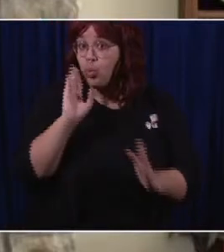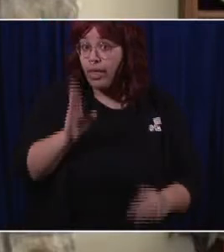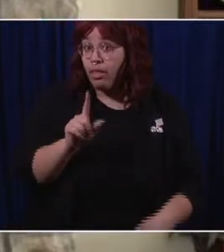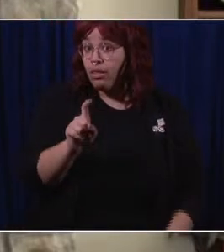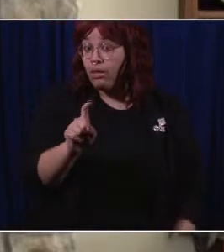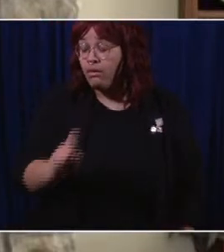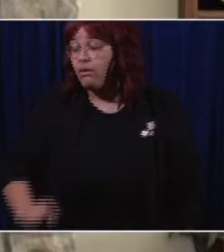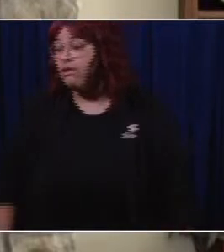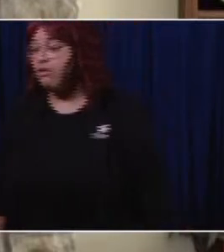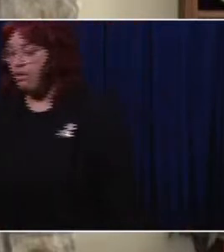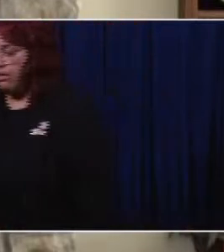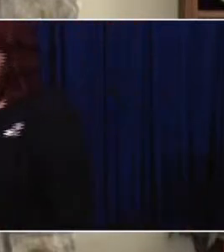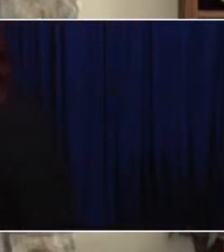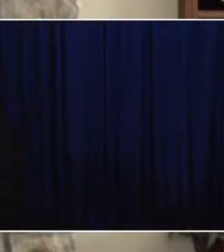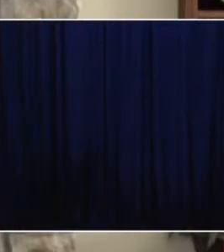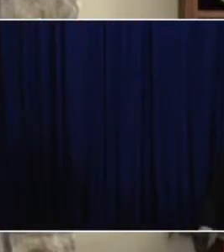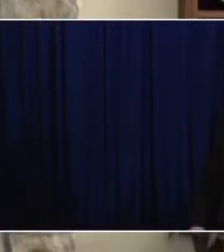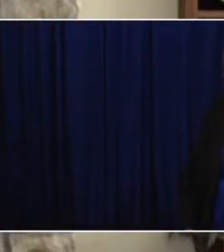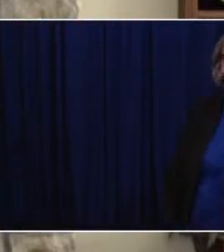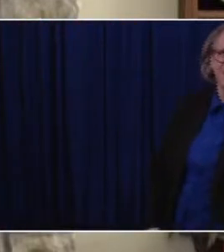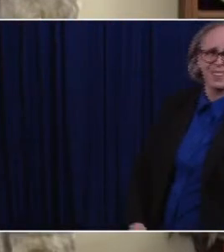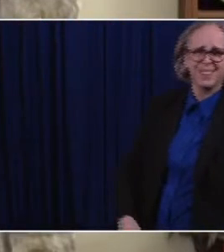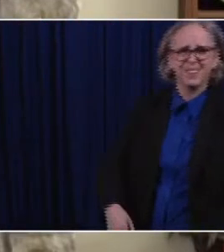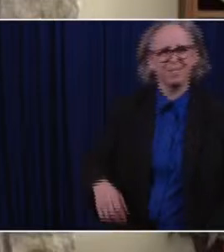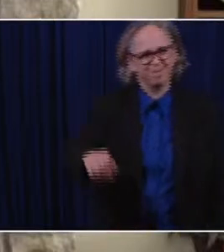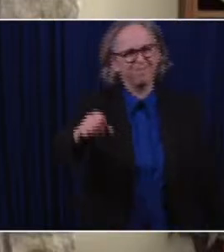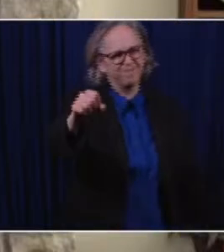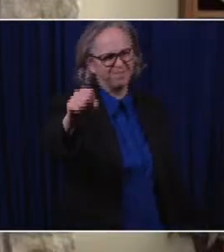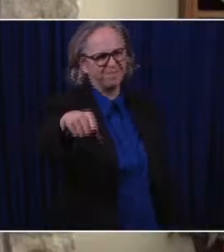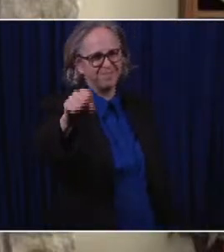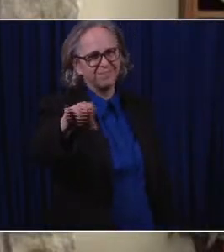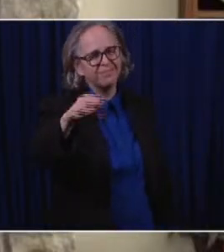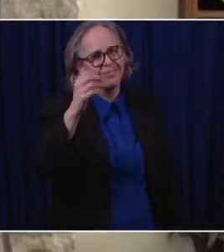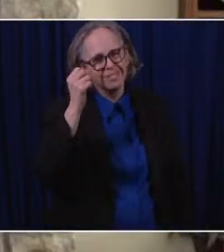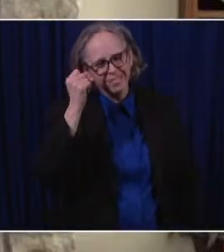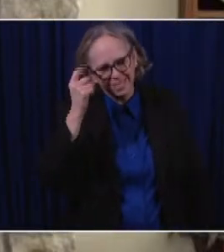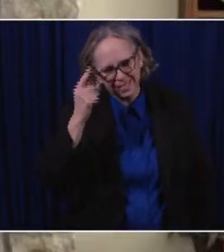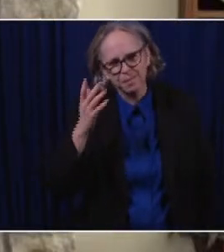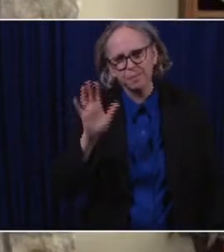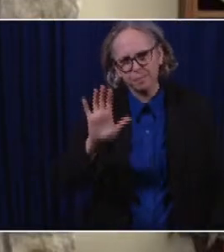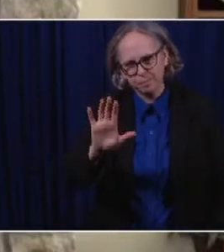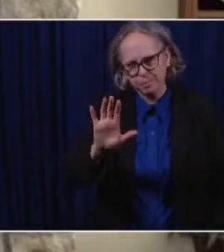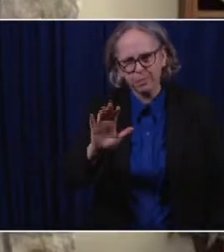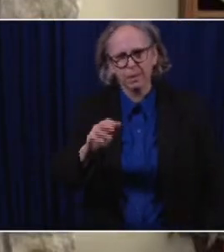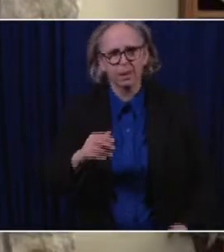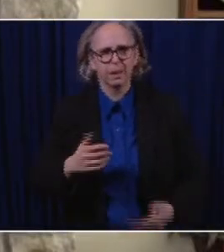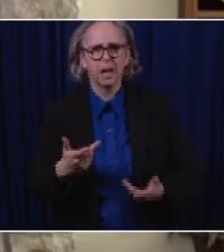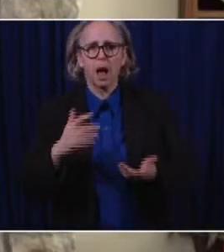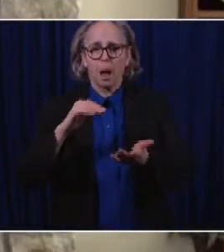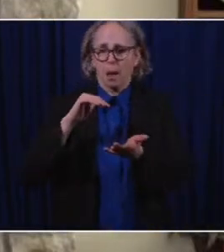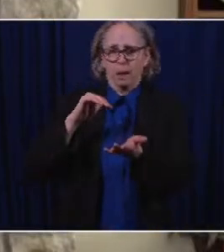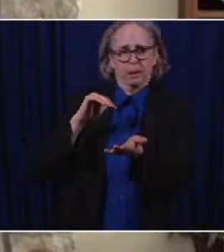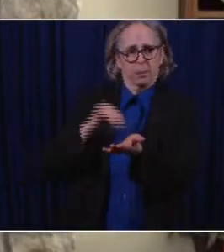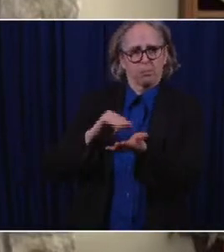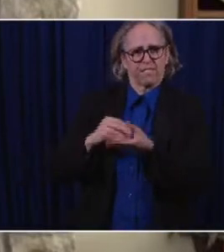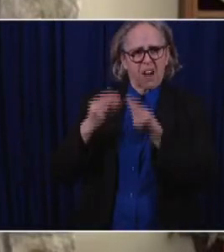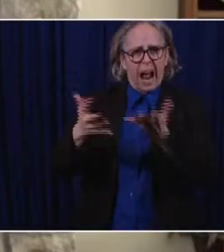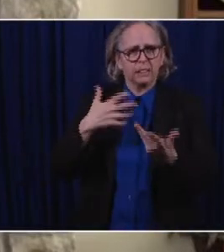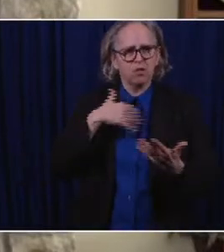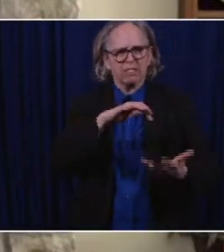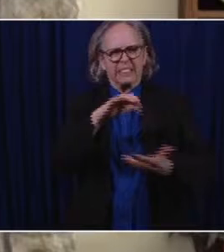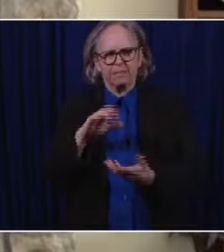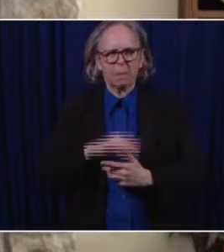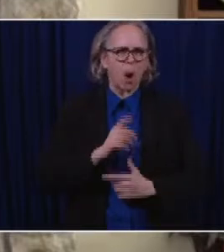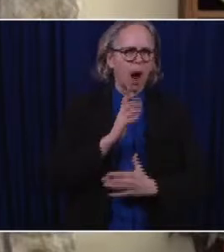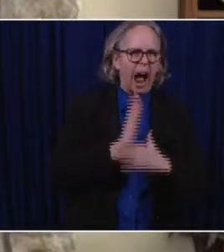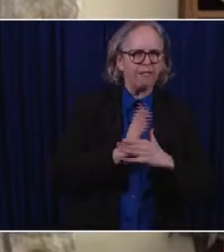providers, and understand that many providers are only getting 100, 200 doses. What we're asking them to do is to